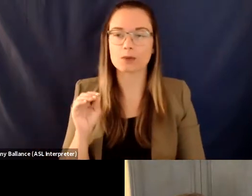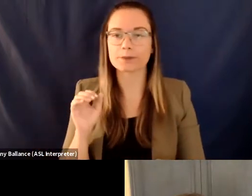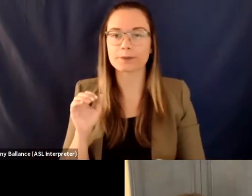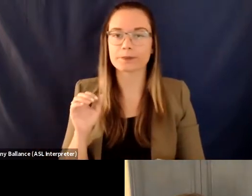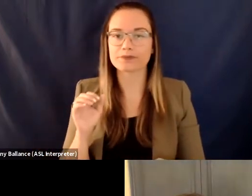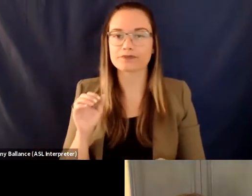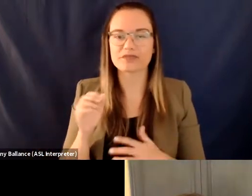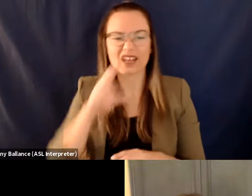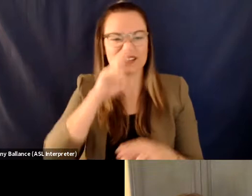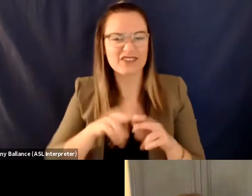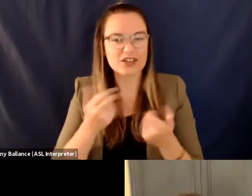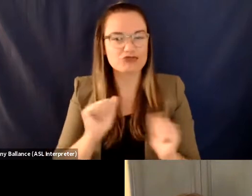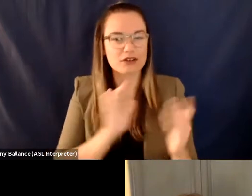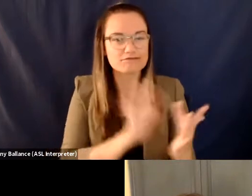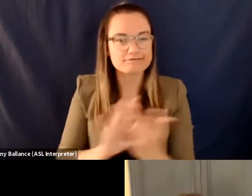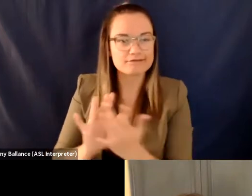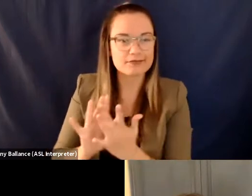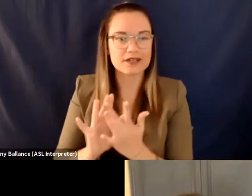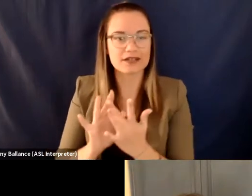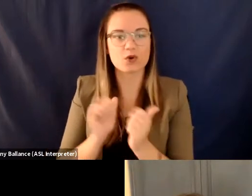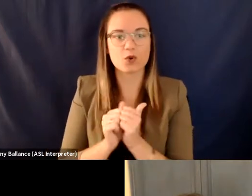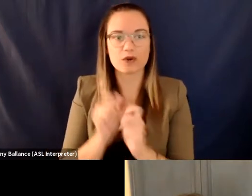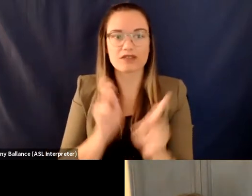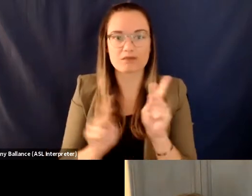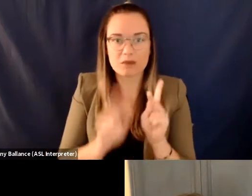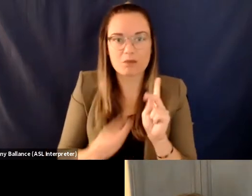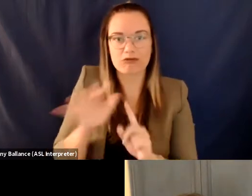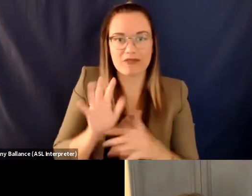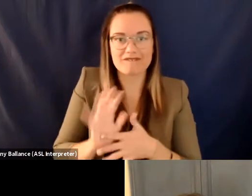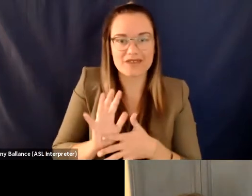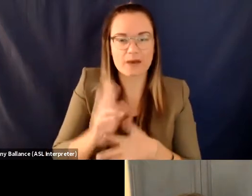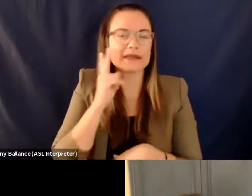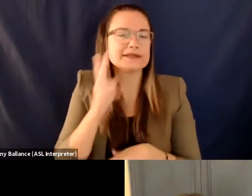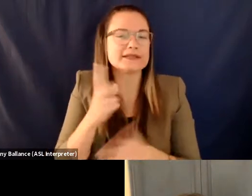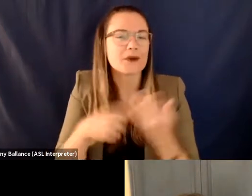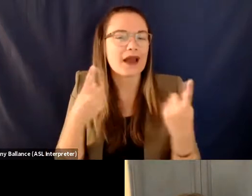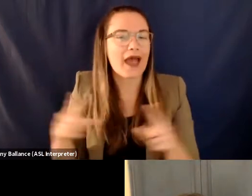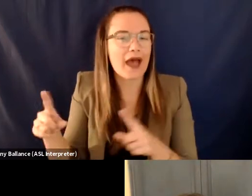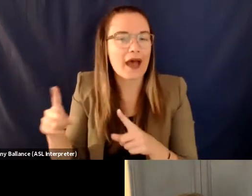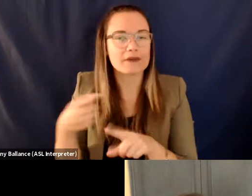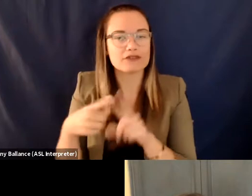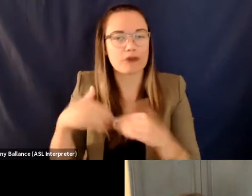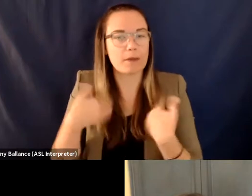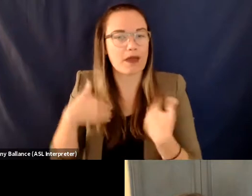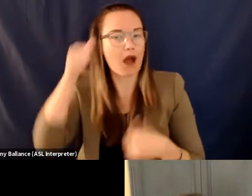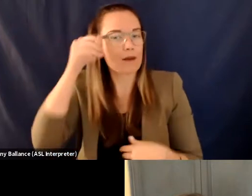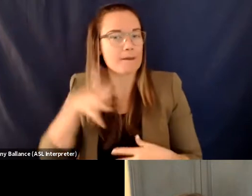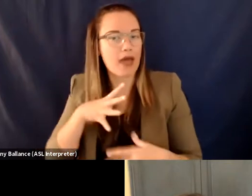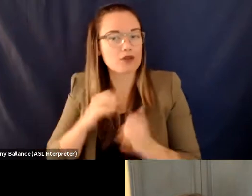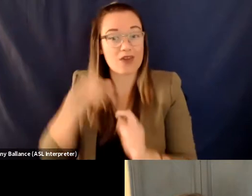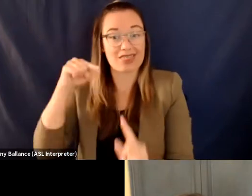it's fun to try to reach out and connect with young people around this film too, and just see what they make of these young men. and this political